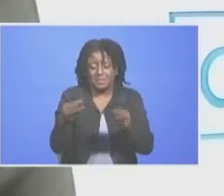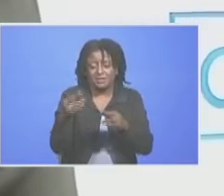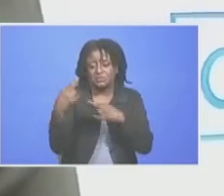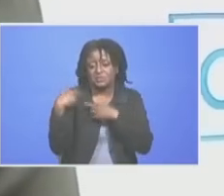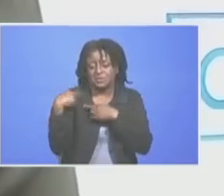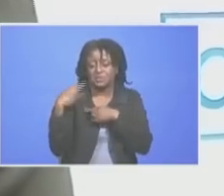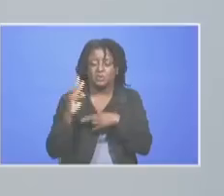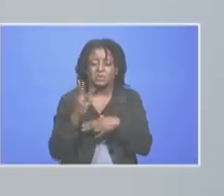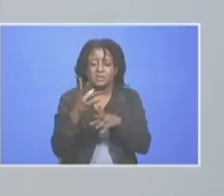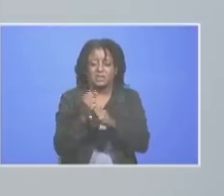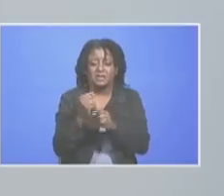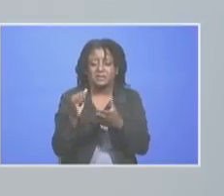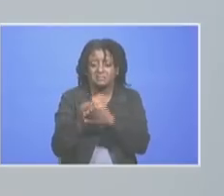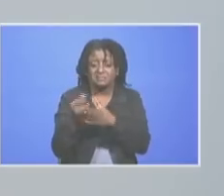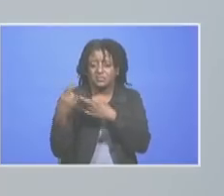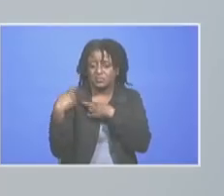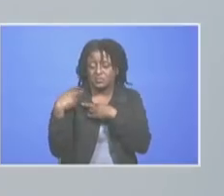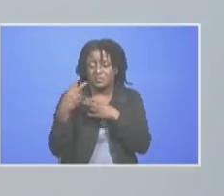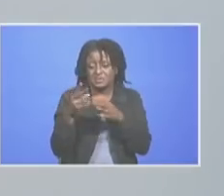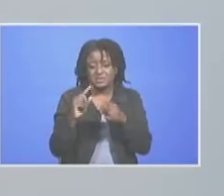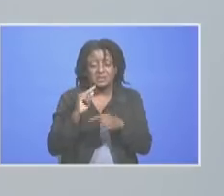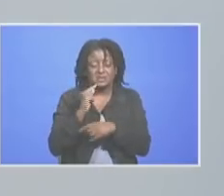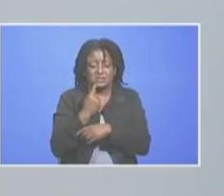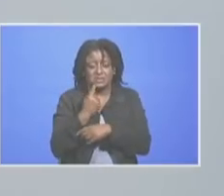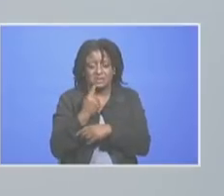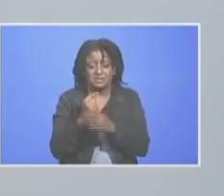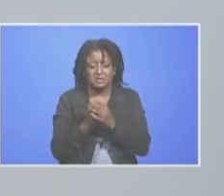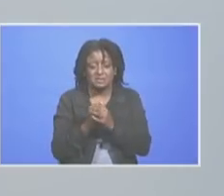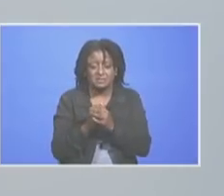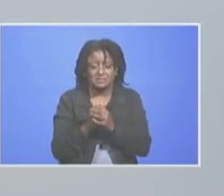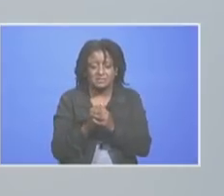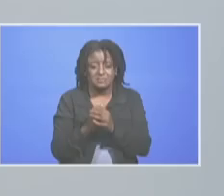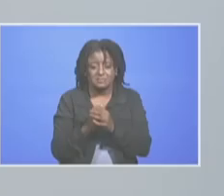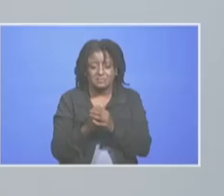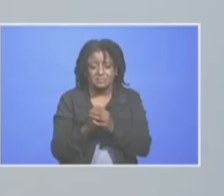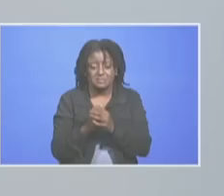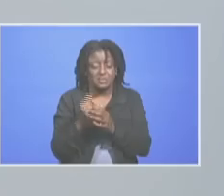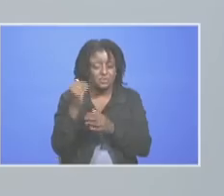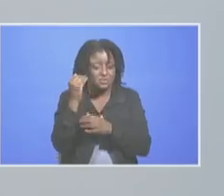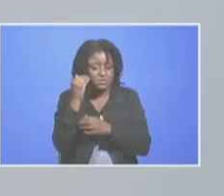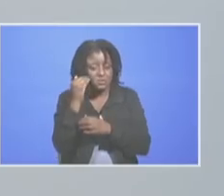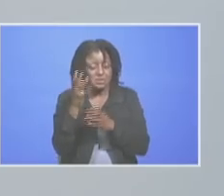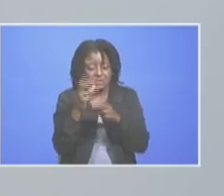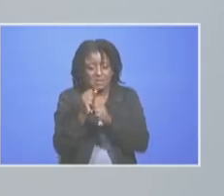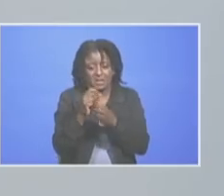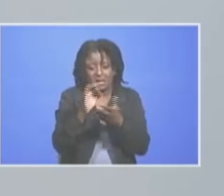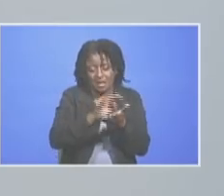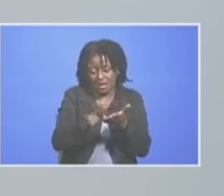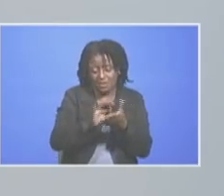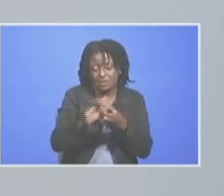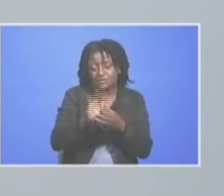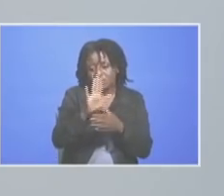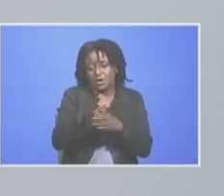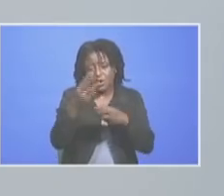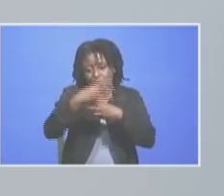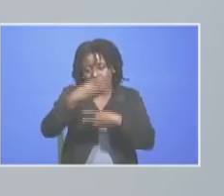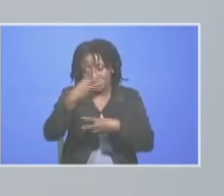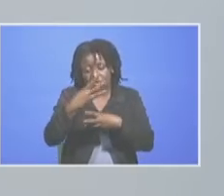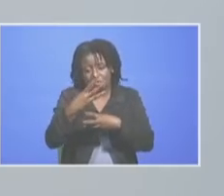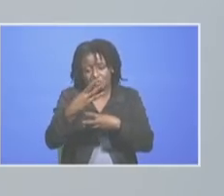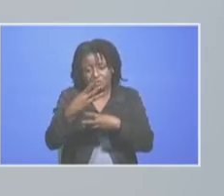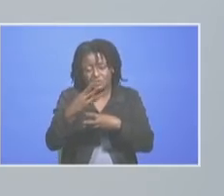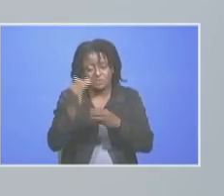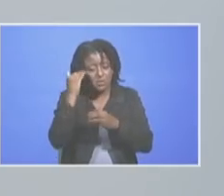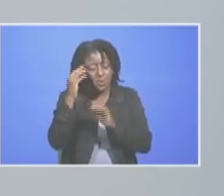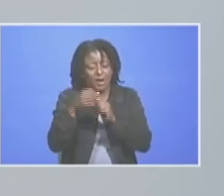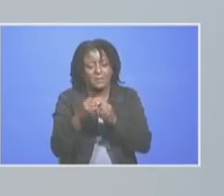very, very seriously. Walk around your homes. Do a count of your windows, know how many you have, know the sizes of it. And as you plan for